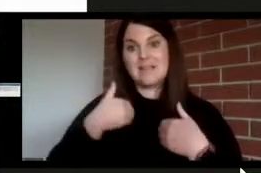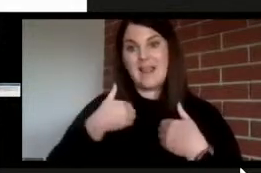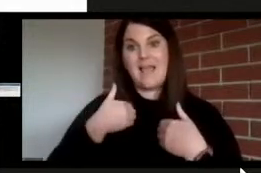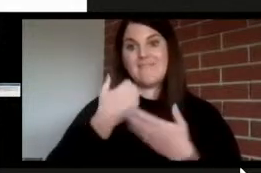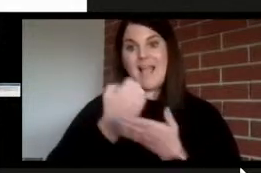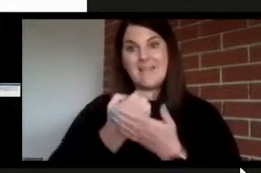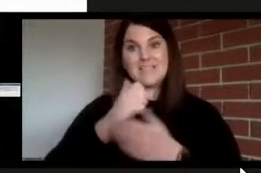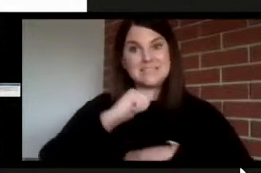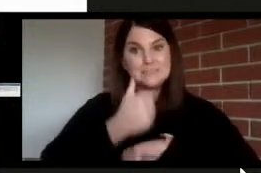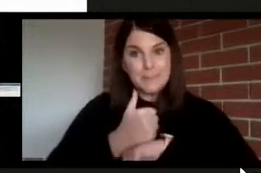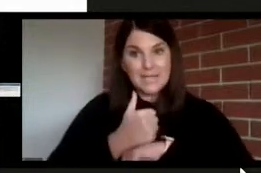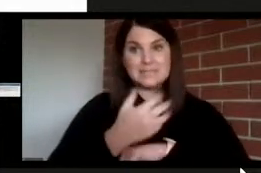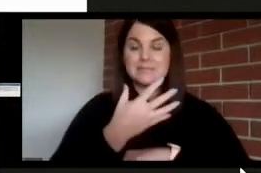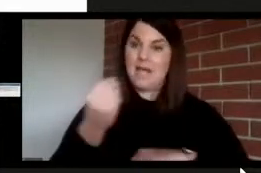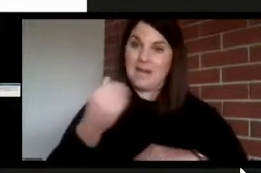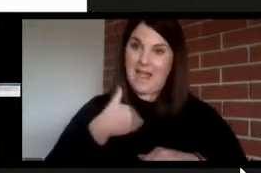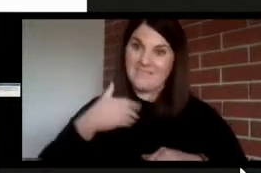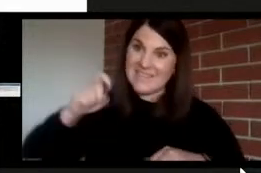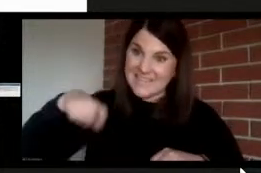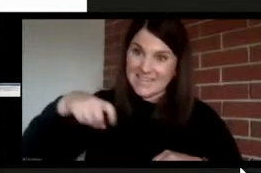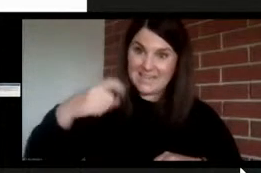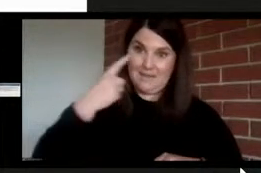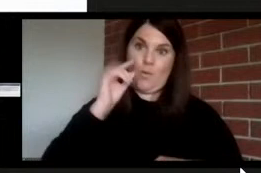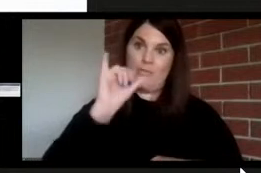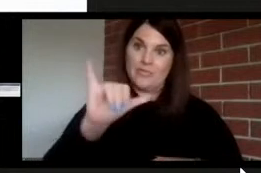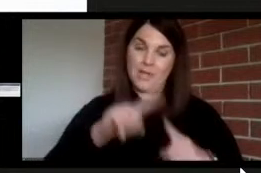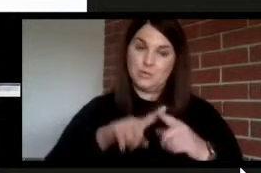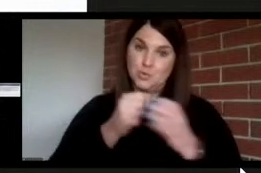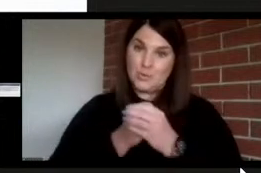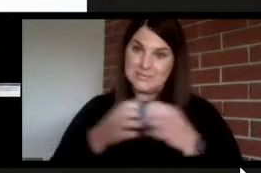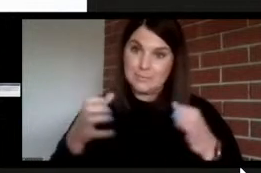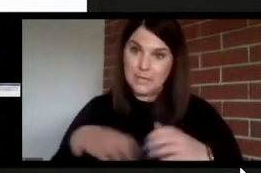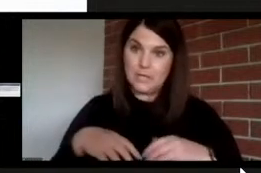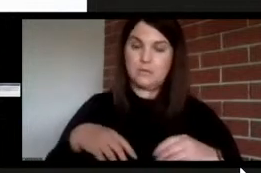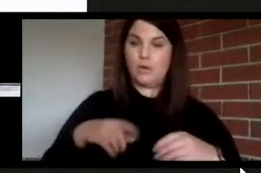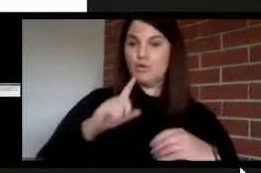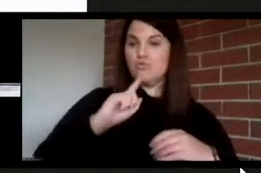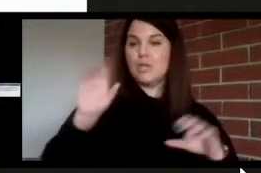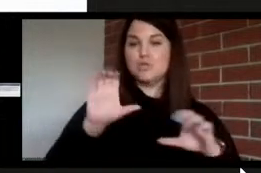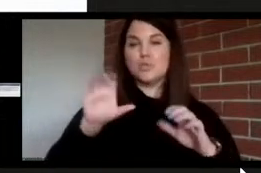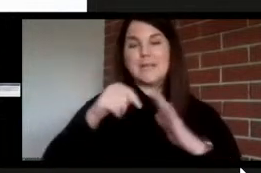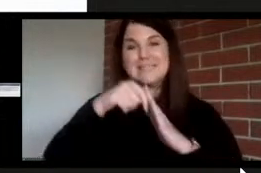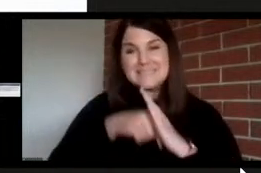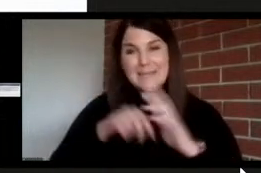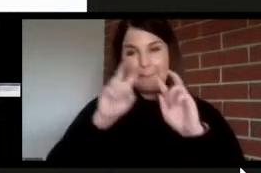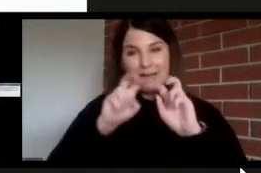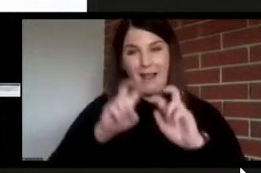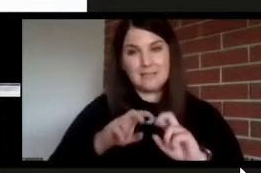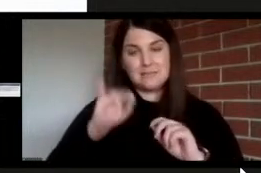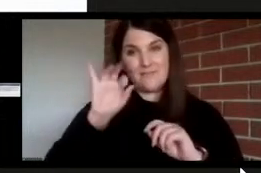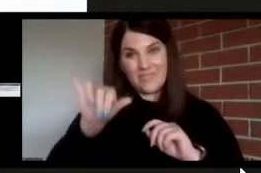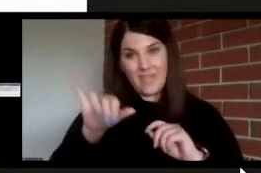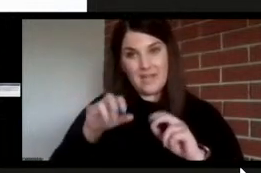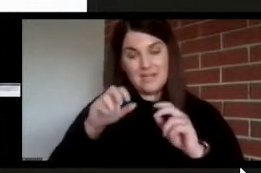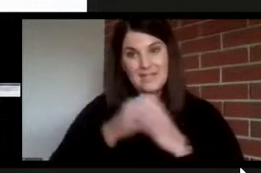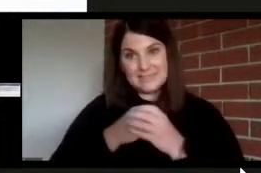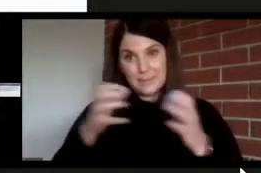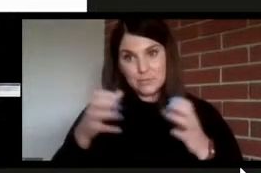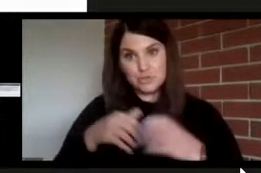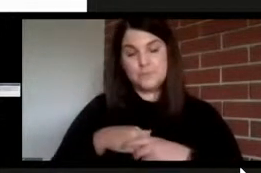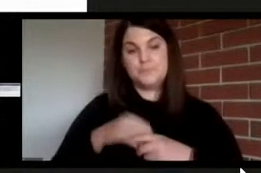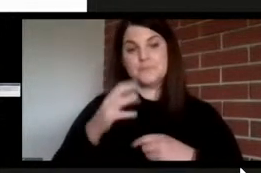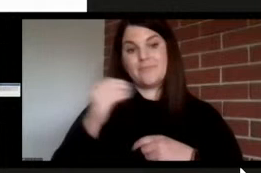base and there was an importance, there's a need for this to be expanded, but really doing a deep analysis of that expansion. We